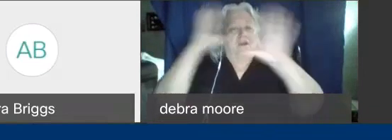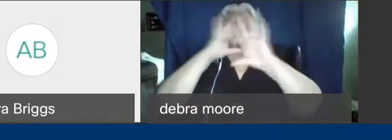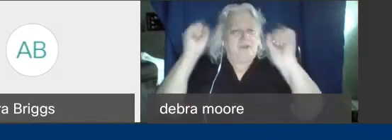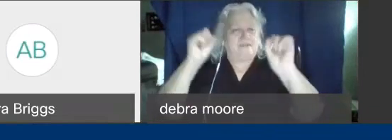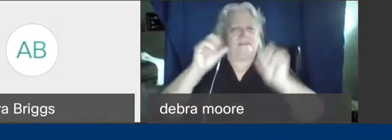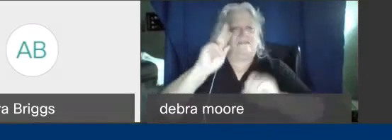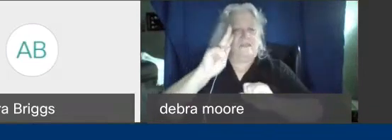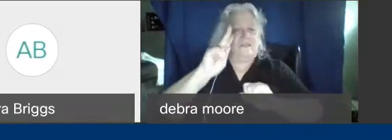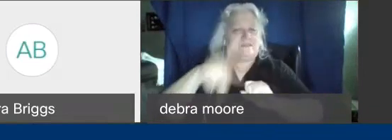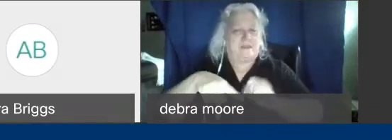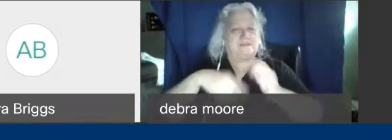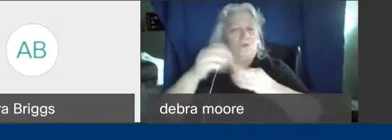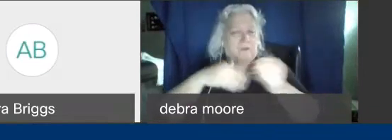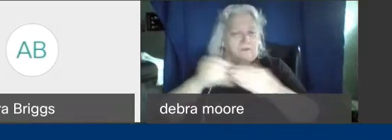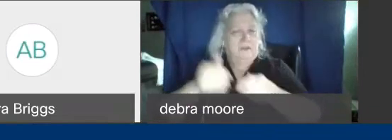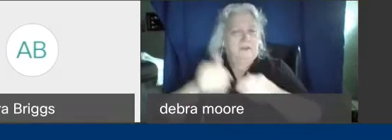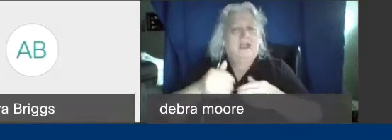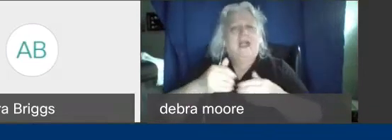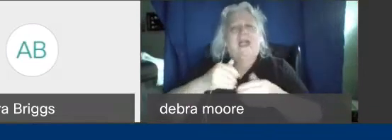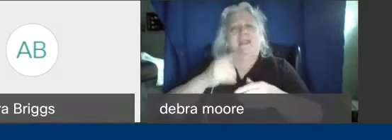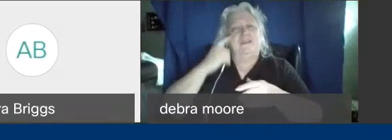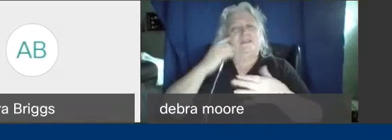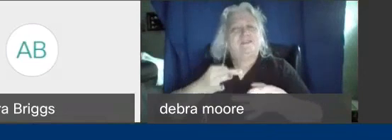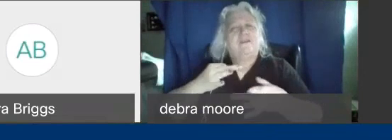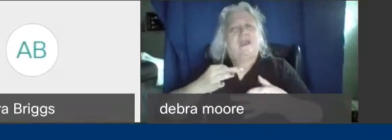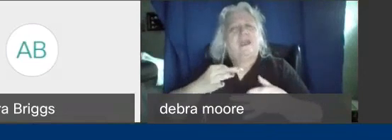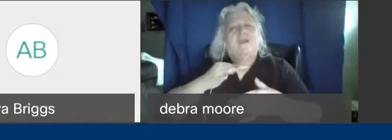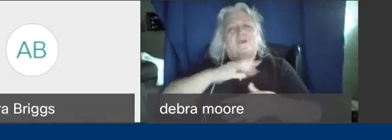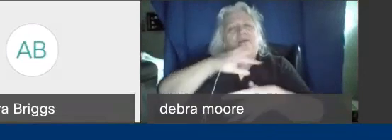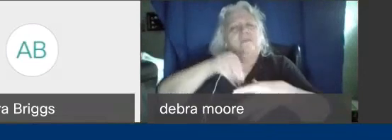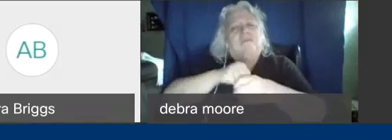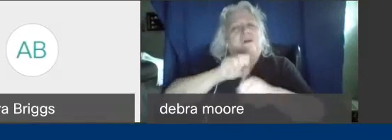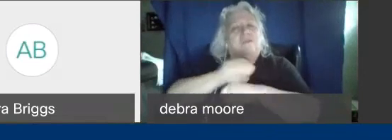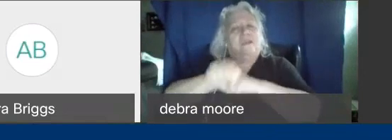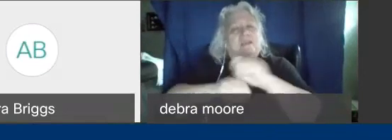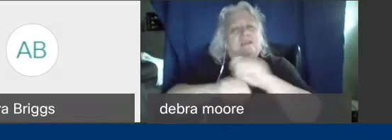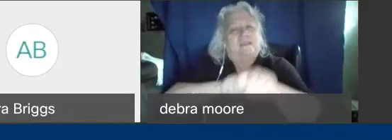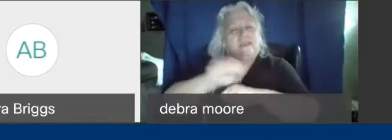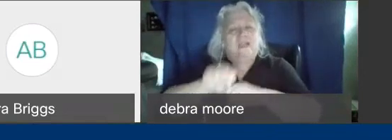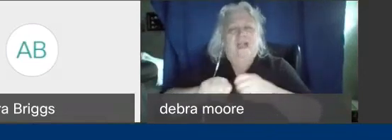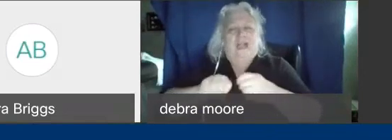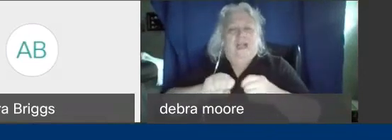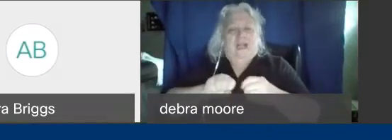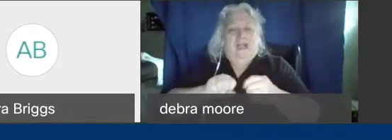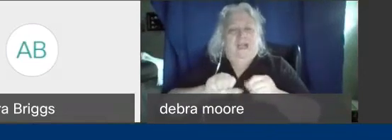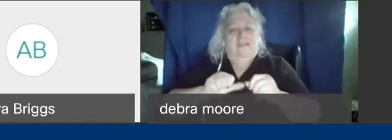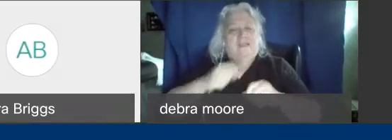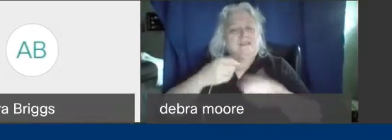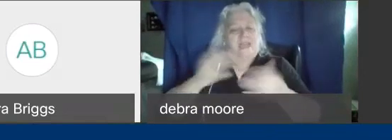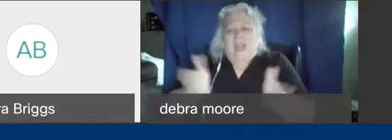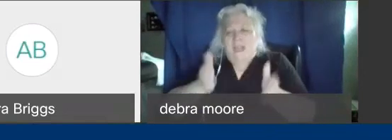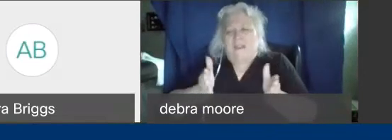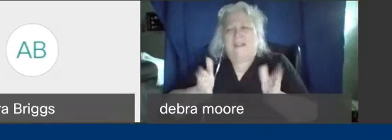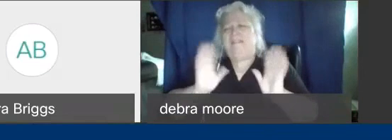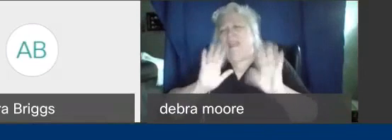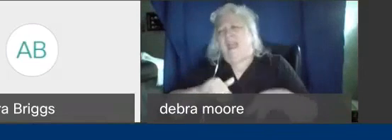helps an officer to engage in hazing. Organizational hazing offenses occur when an organization condones or encourages hazing